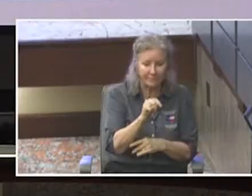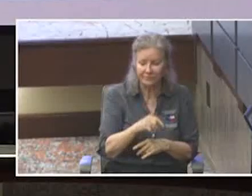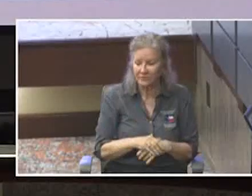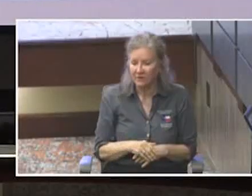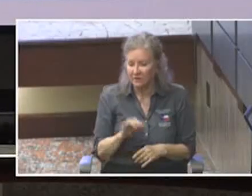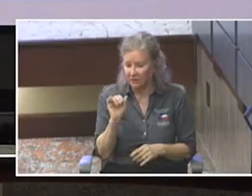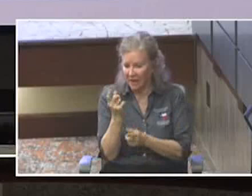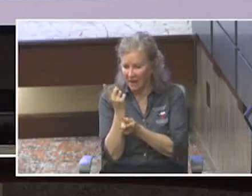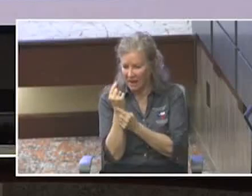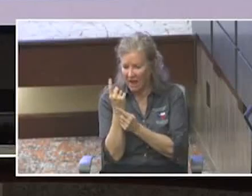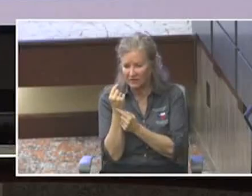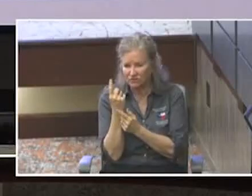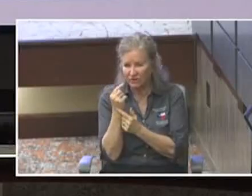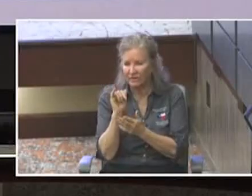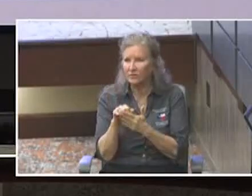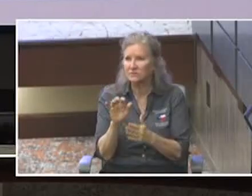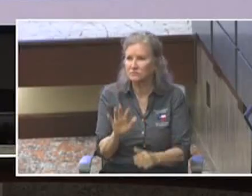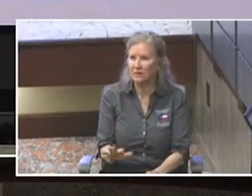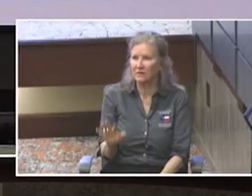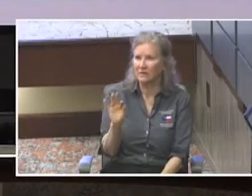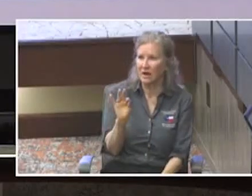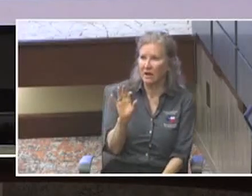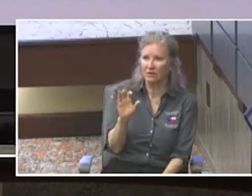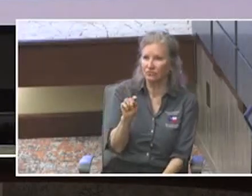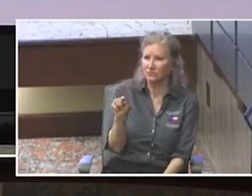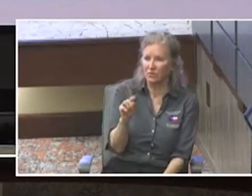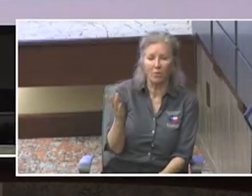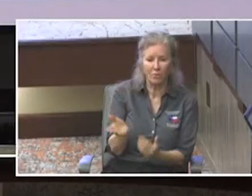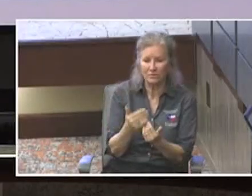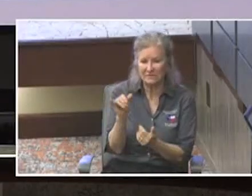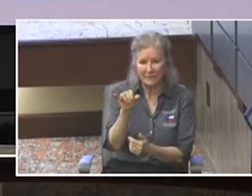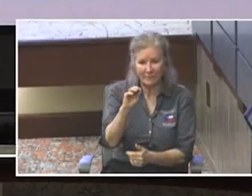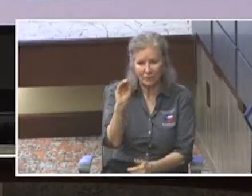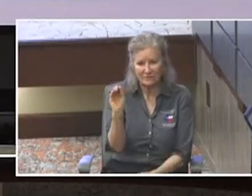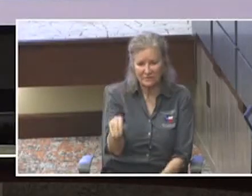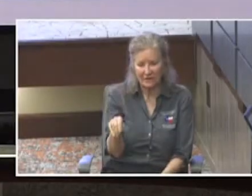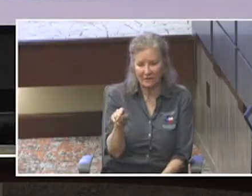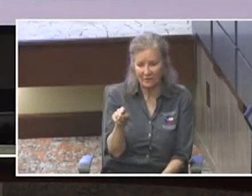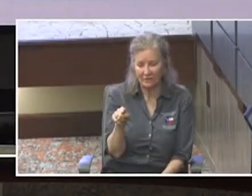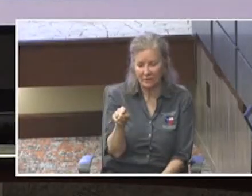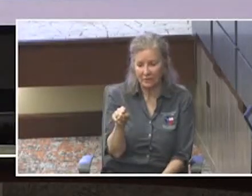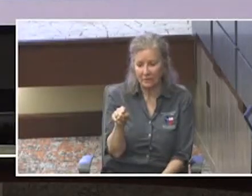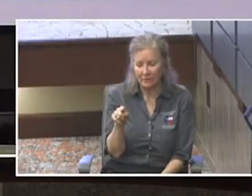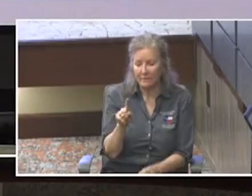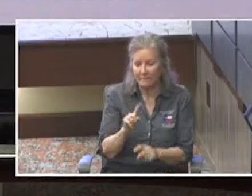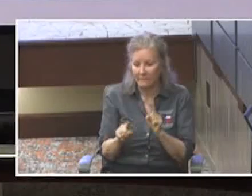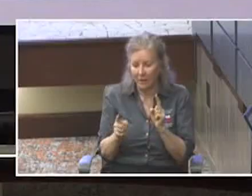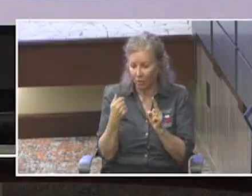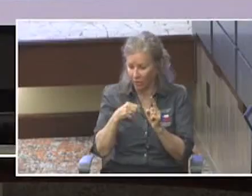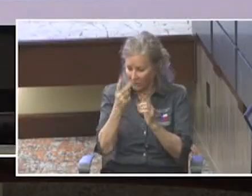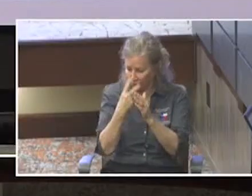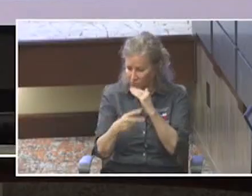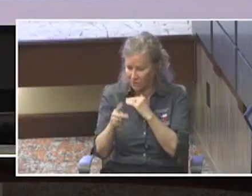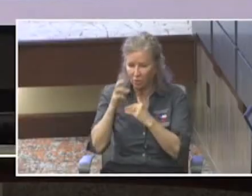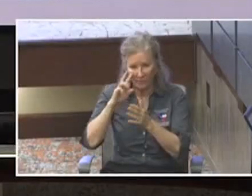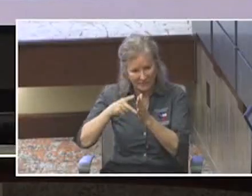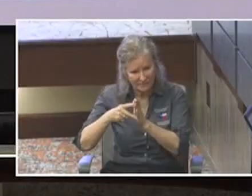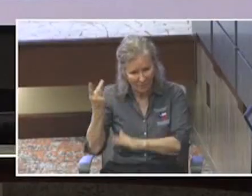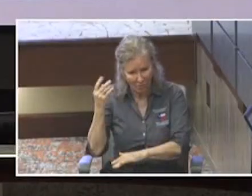it was 900, roughly the same, but for some reason we had projected almost double that.